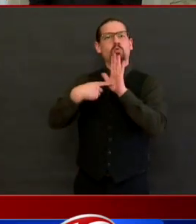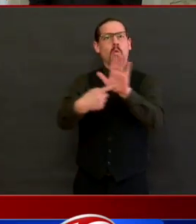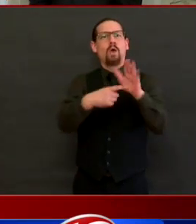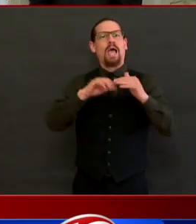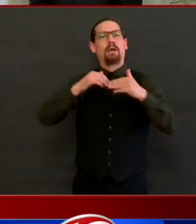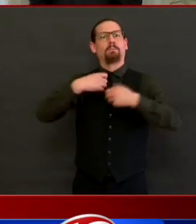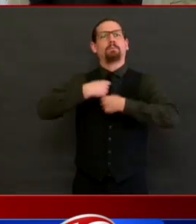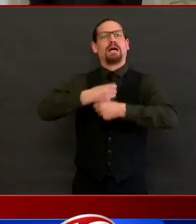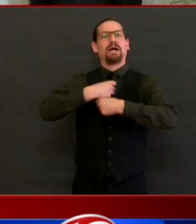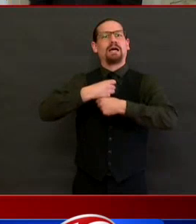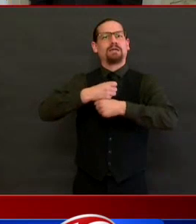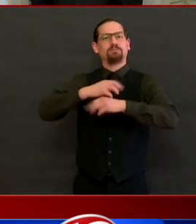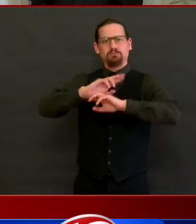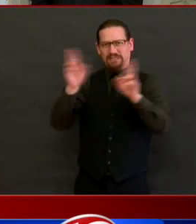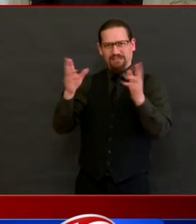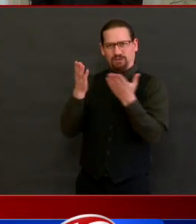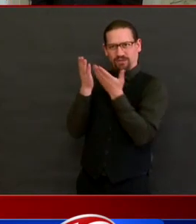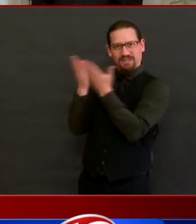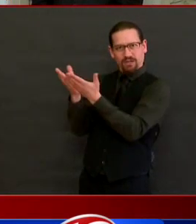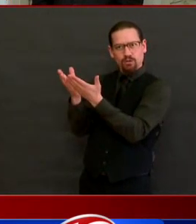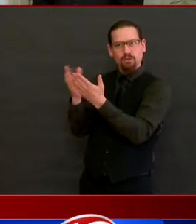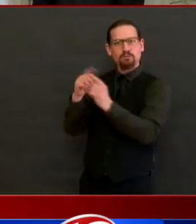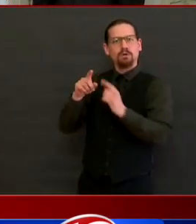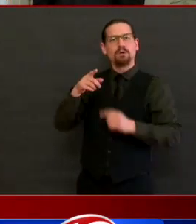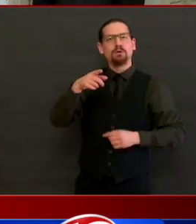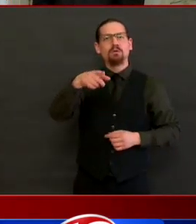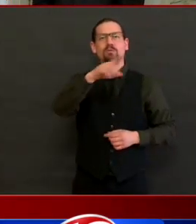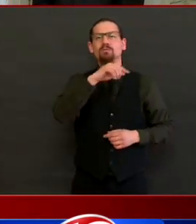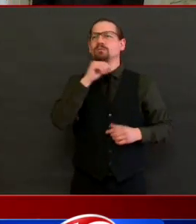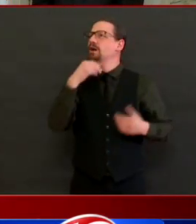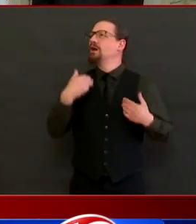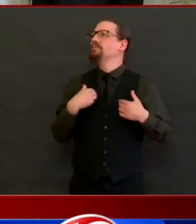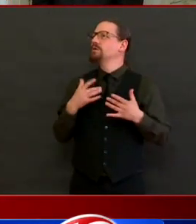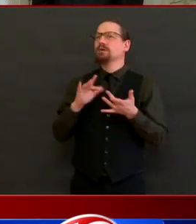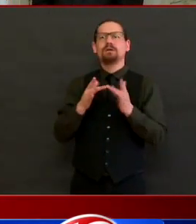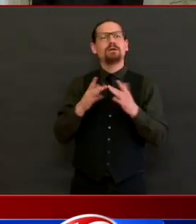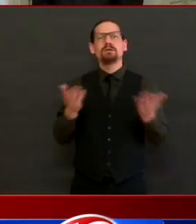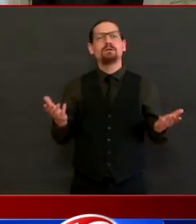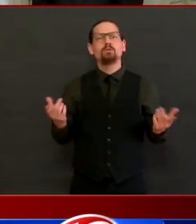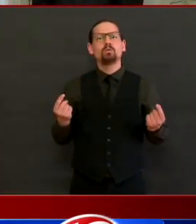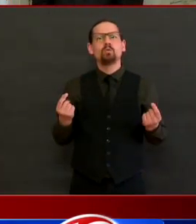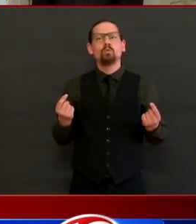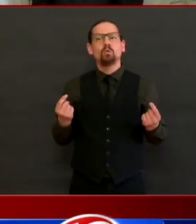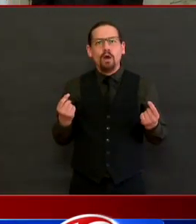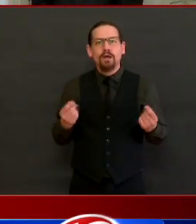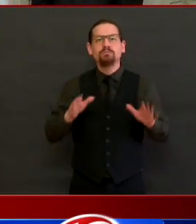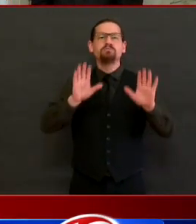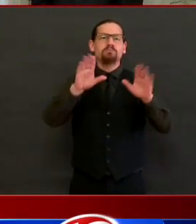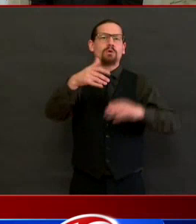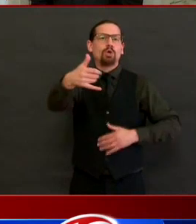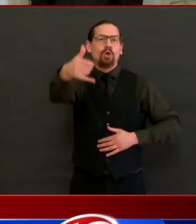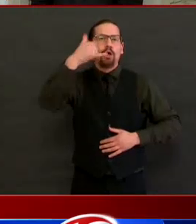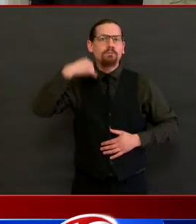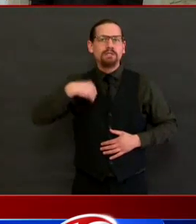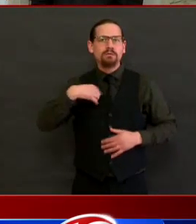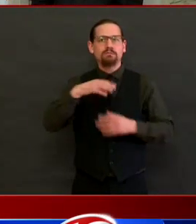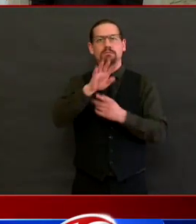you can call our COVID-19 hotline. That number we've been sharing is